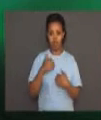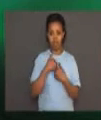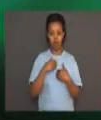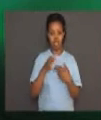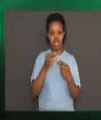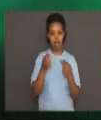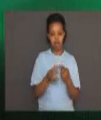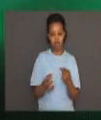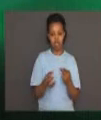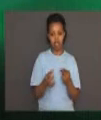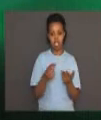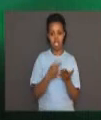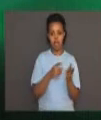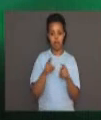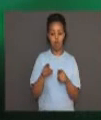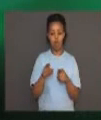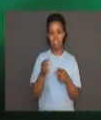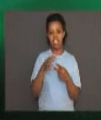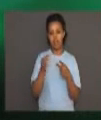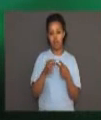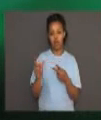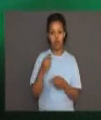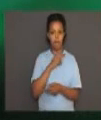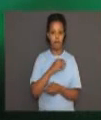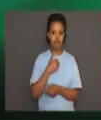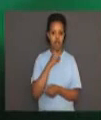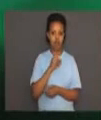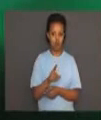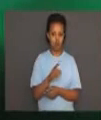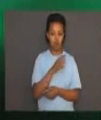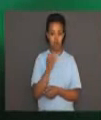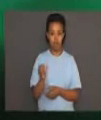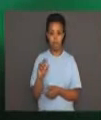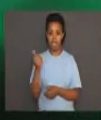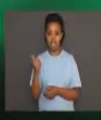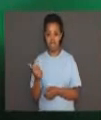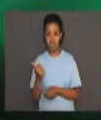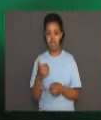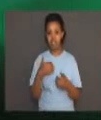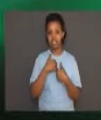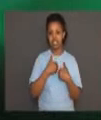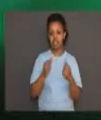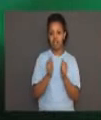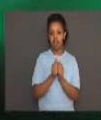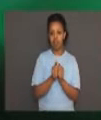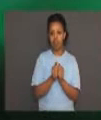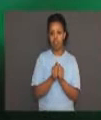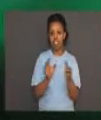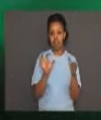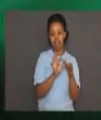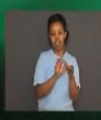animal that shows the desired trait and mate it with another animal with the